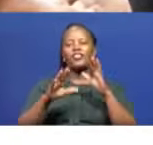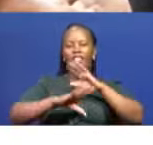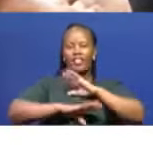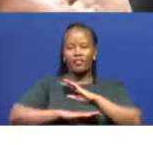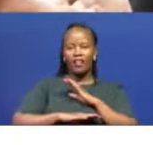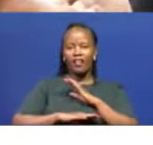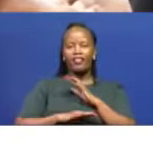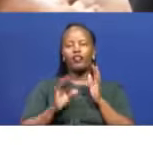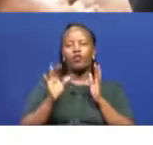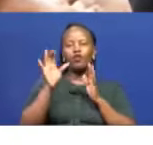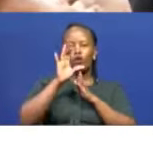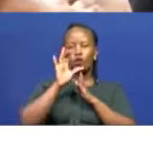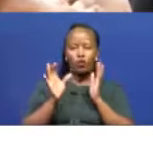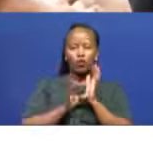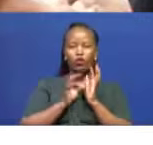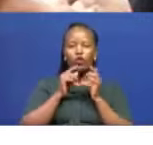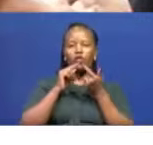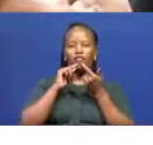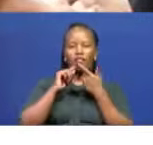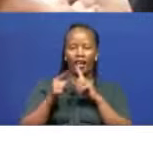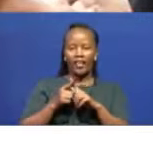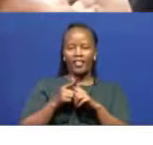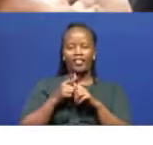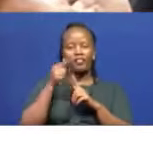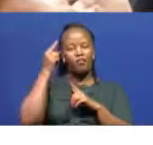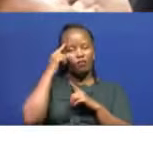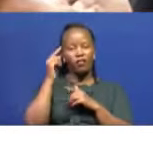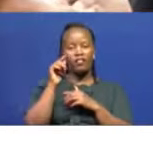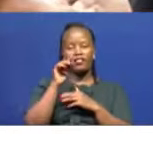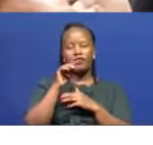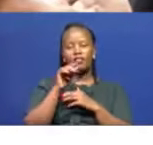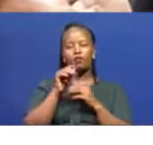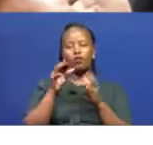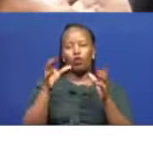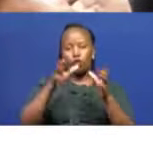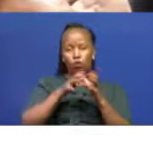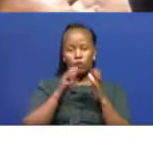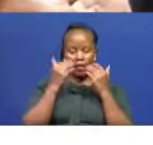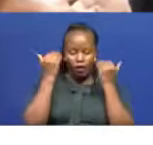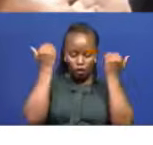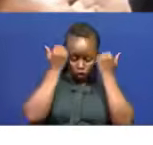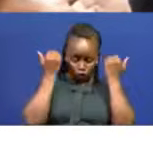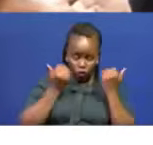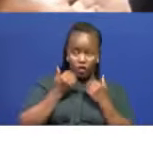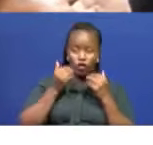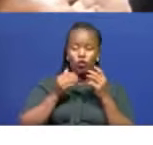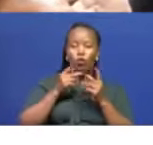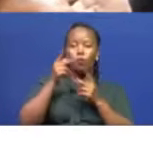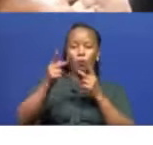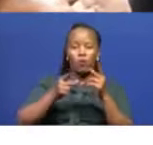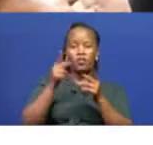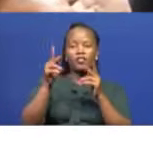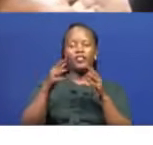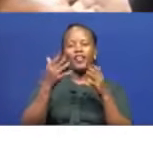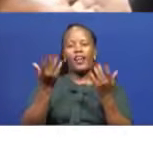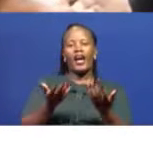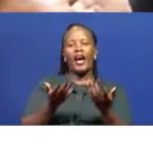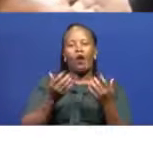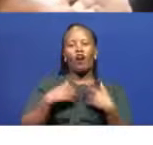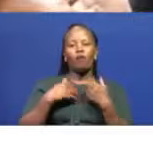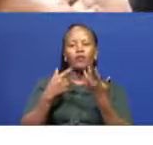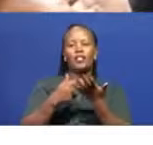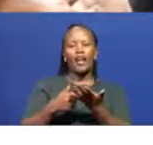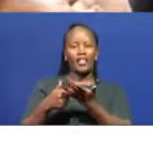constitutional and jurisprudential standards applicable to quasi-judicial proceedings as articulated in the